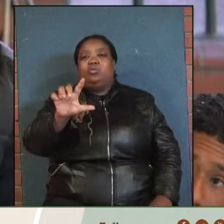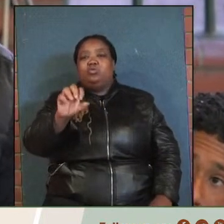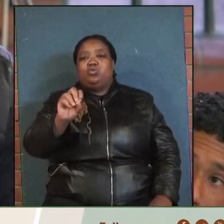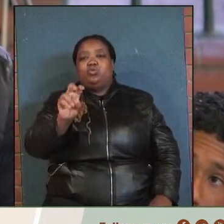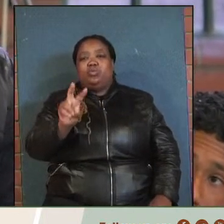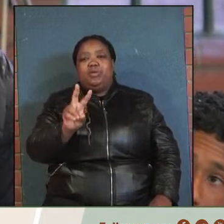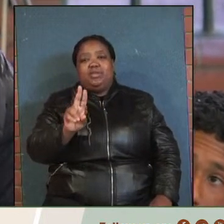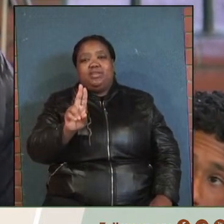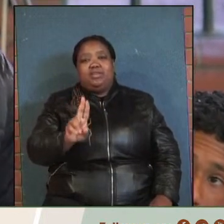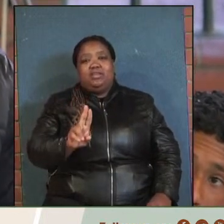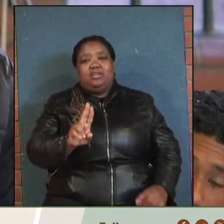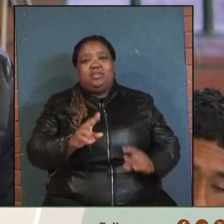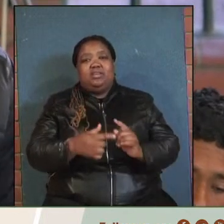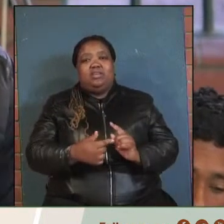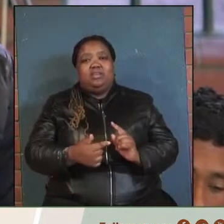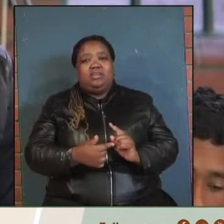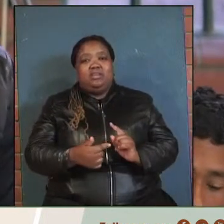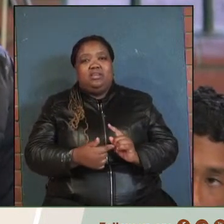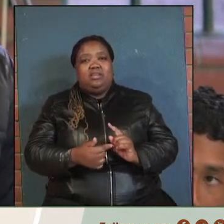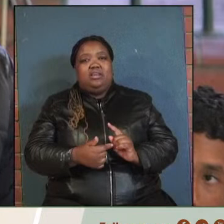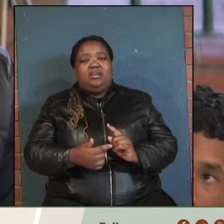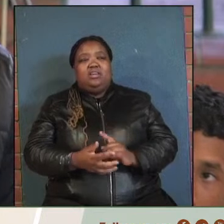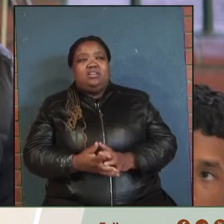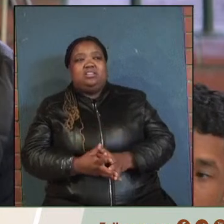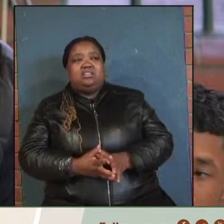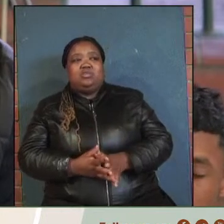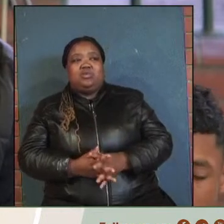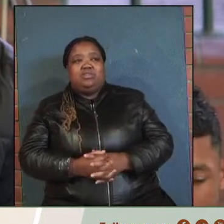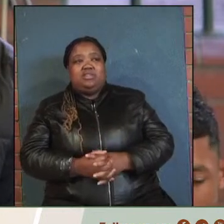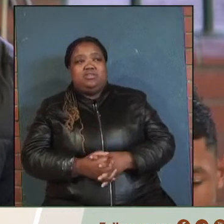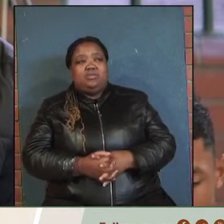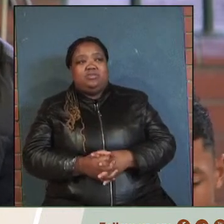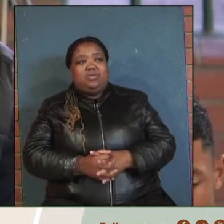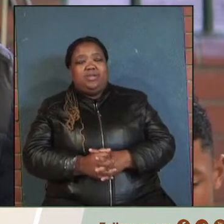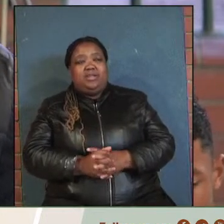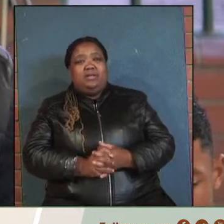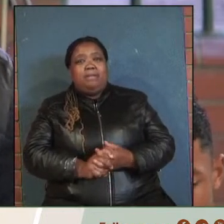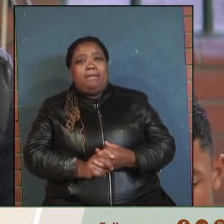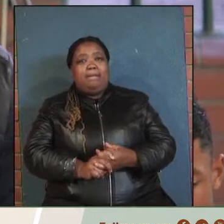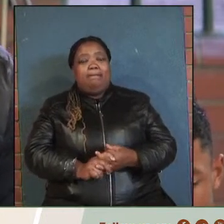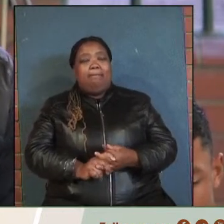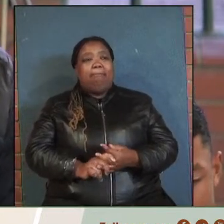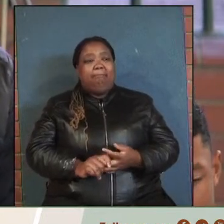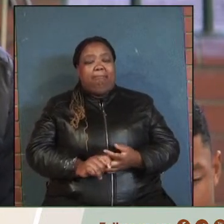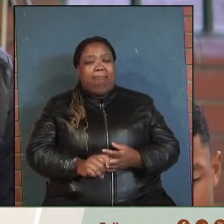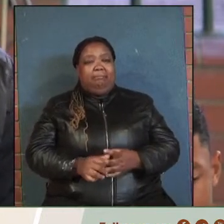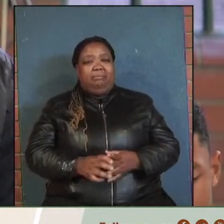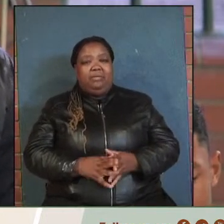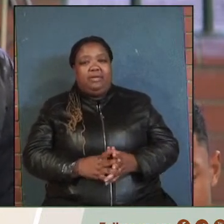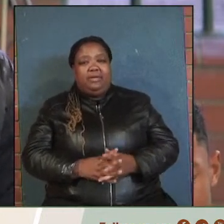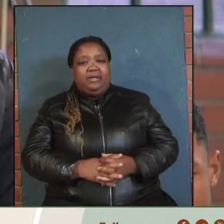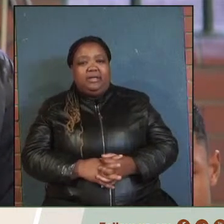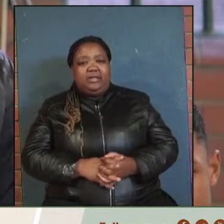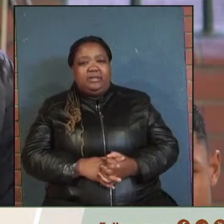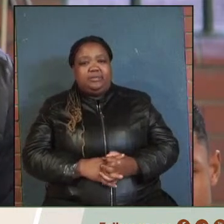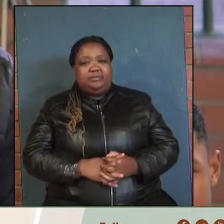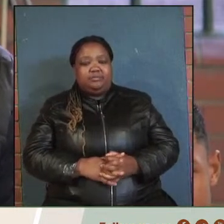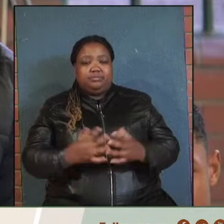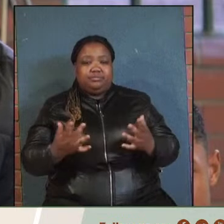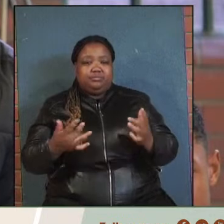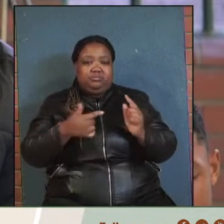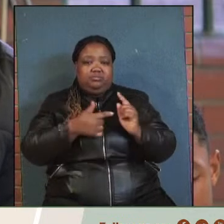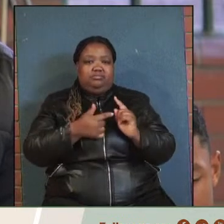the effects of child abuse and the solutions as well. Effects of child abuse. Harm